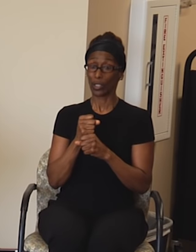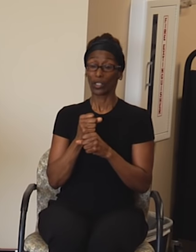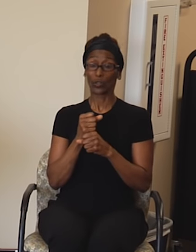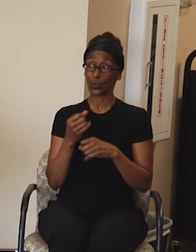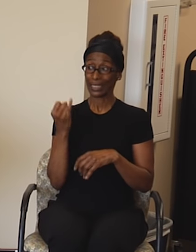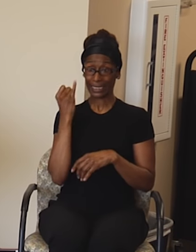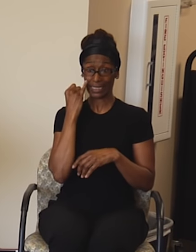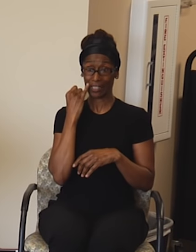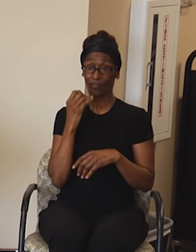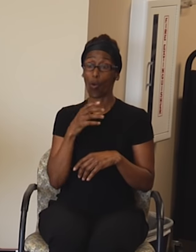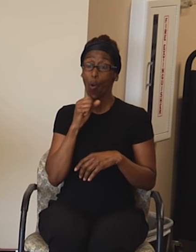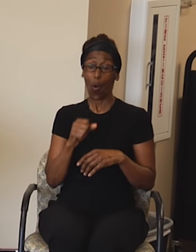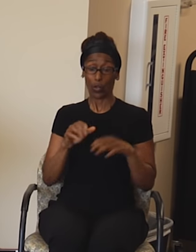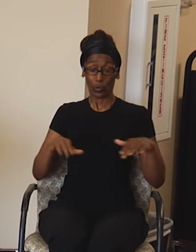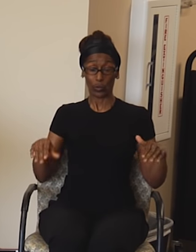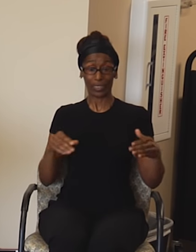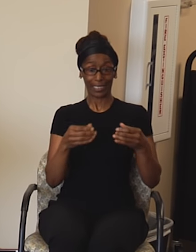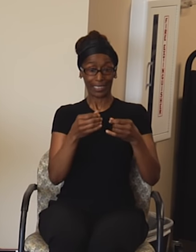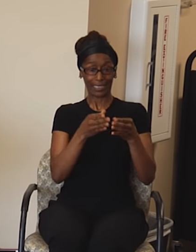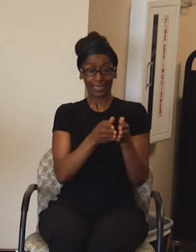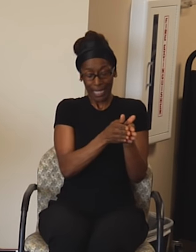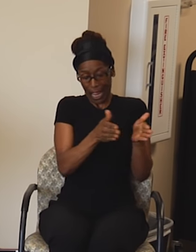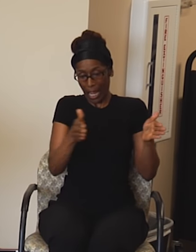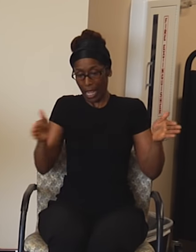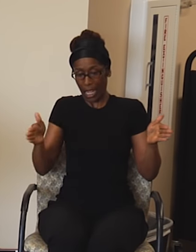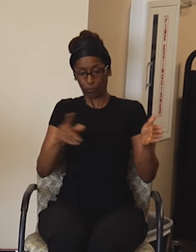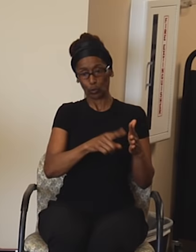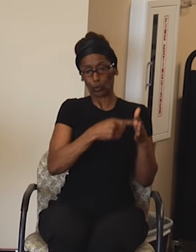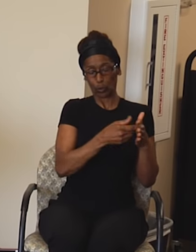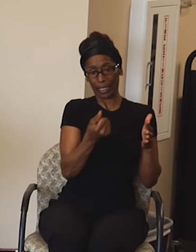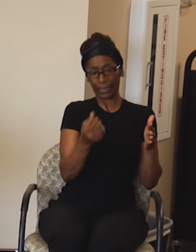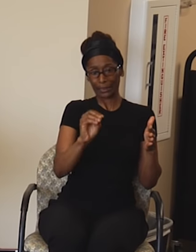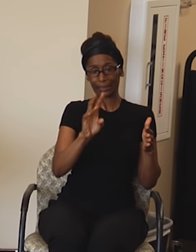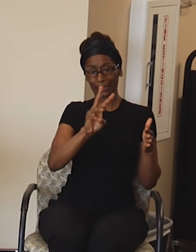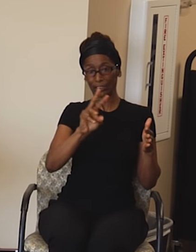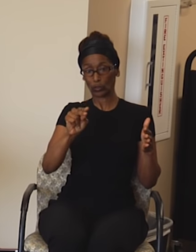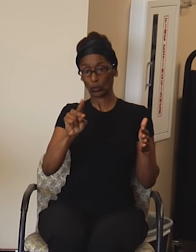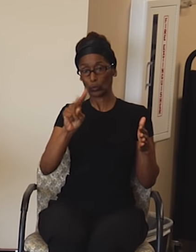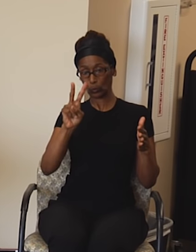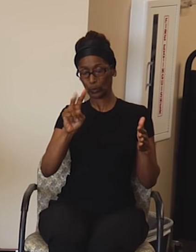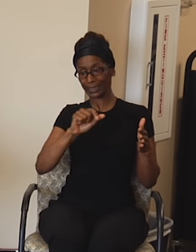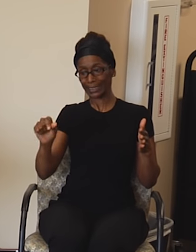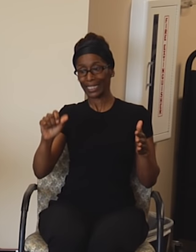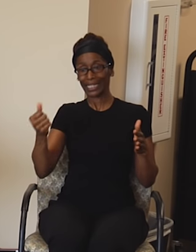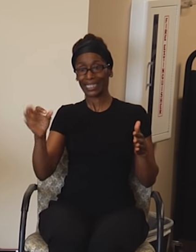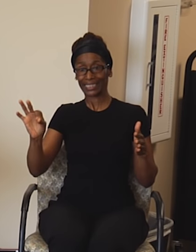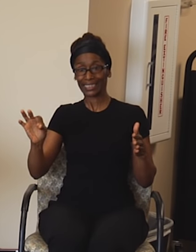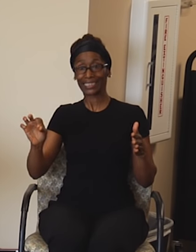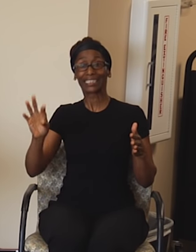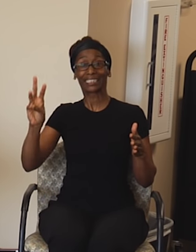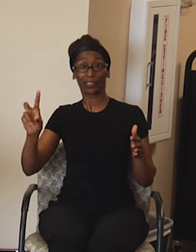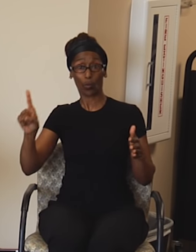that starts 1862, ends in 1961. Also he was not born deaf. He